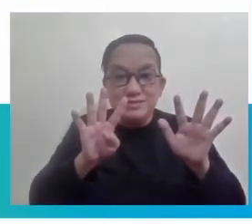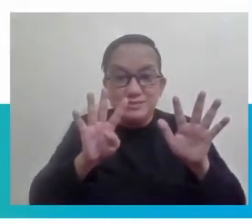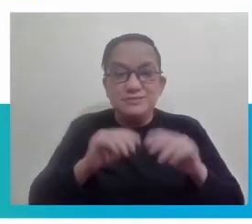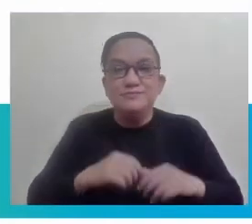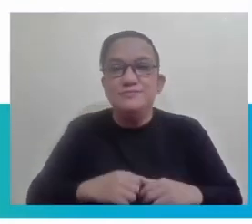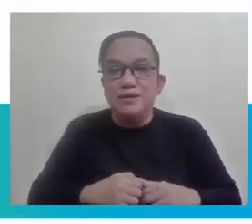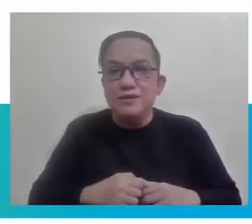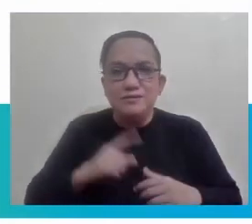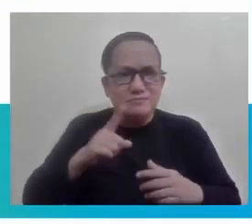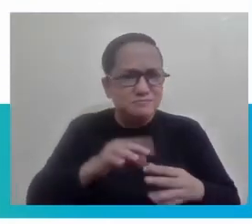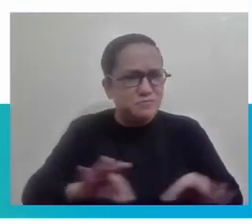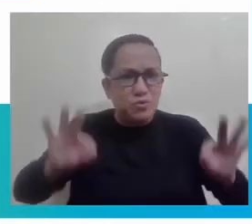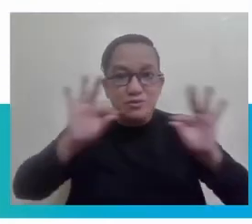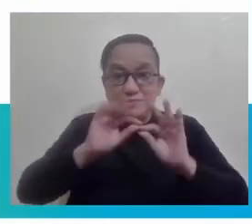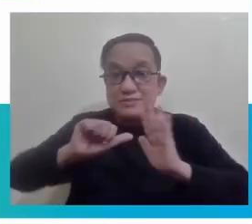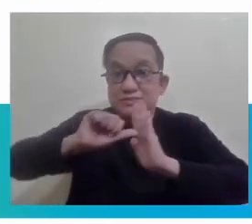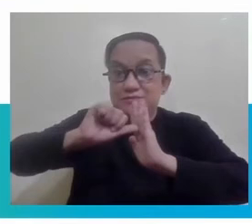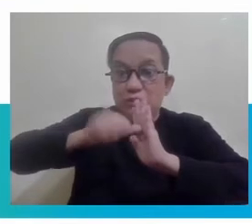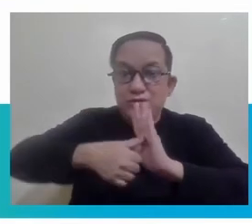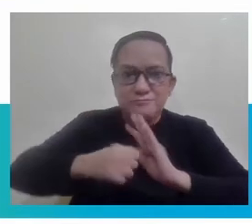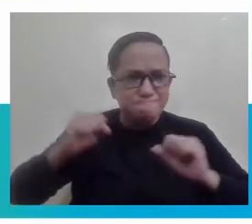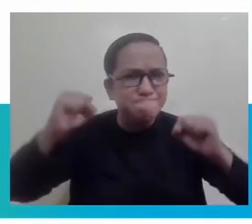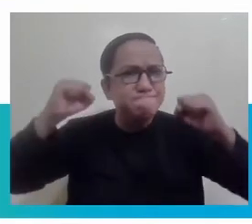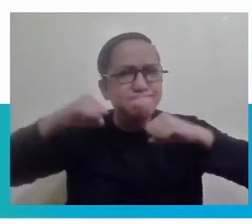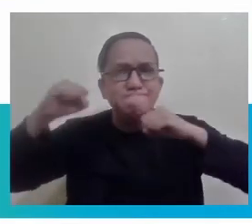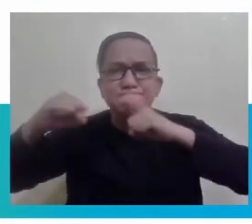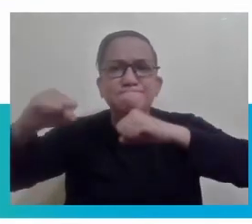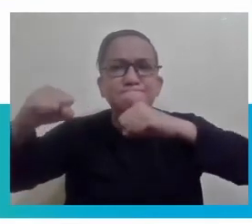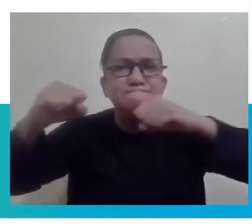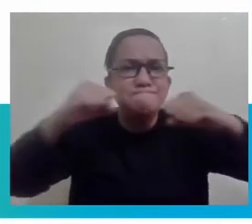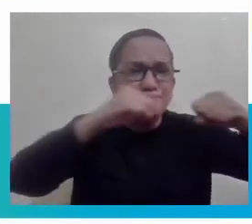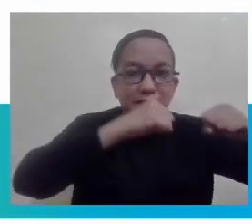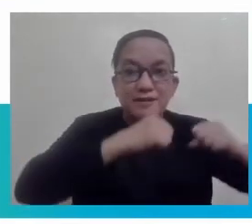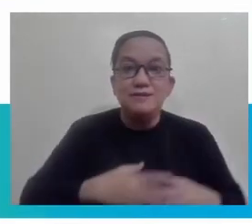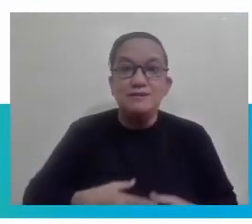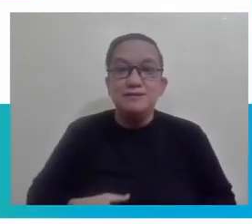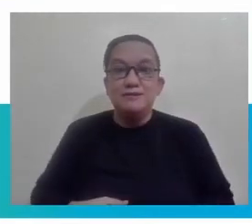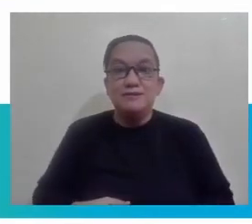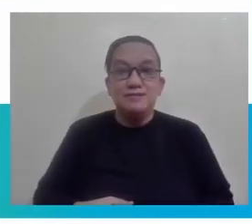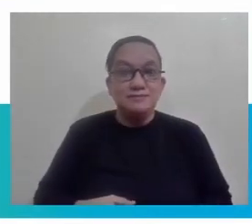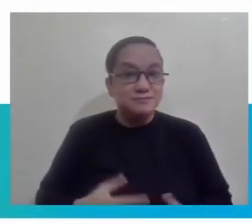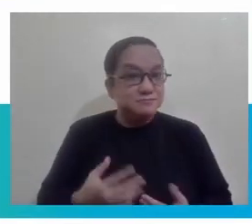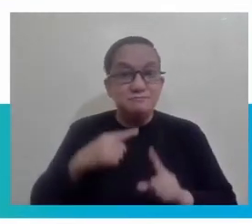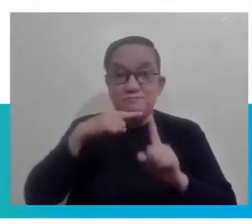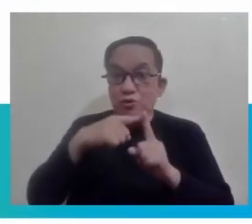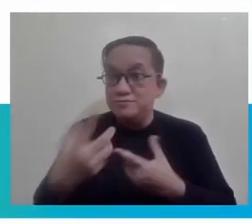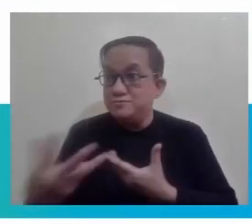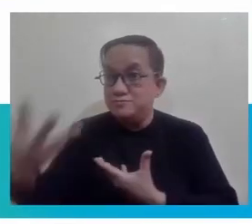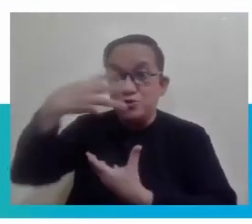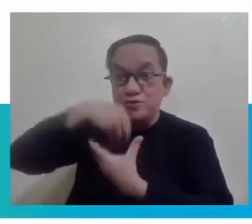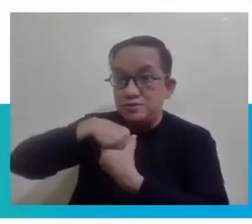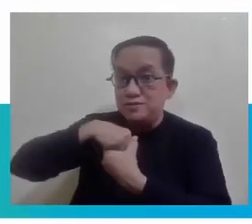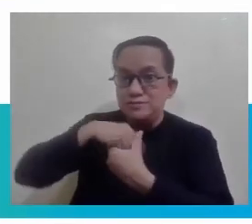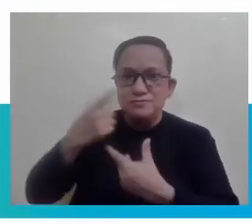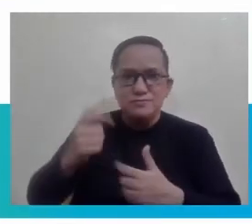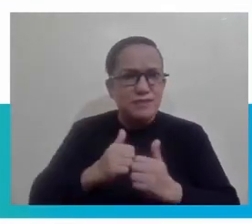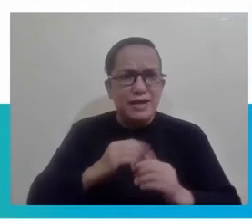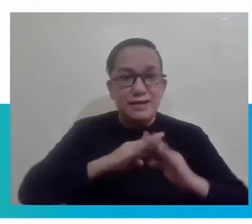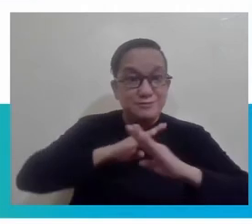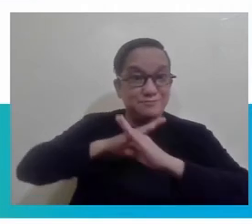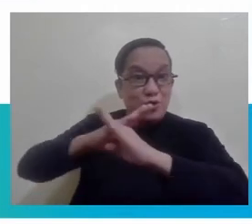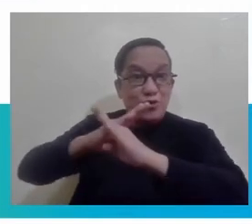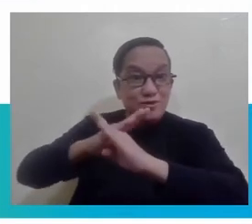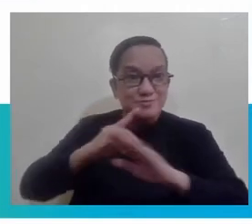it was involved in our safeguard policy, and it's currently involved in the date of our energy